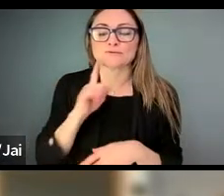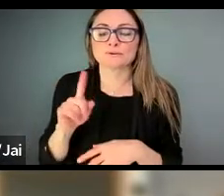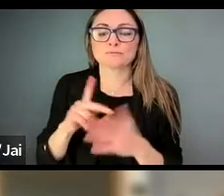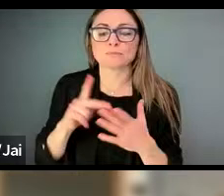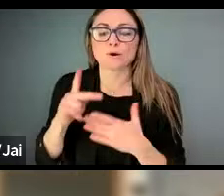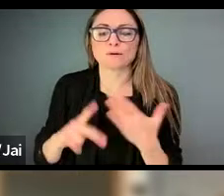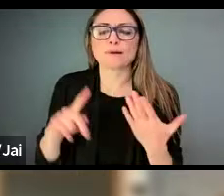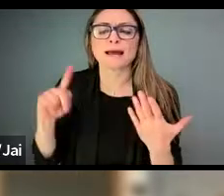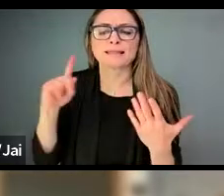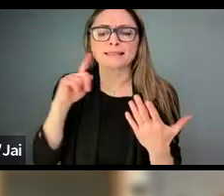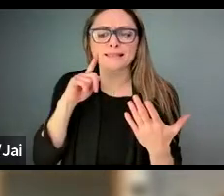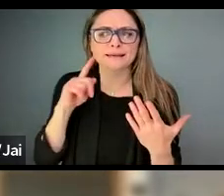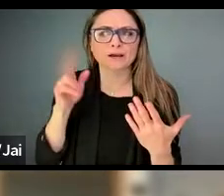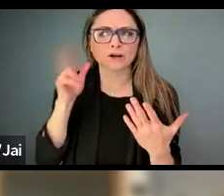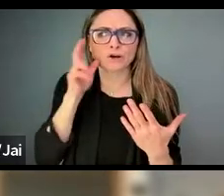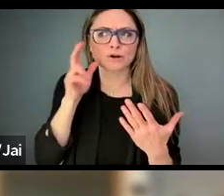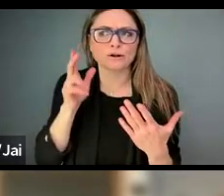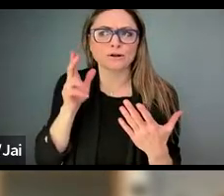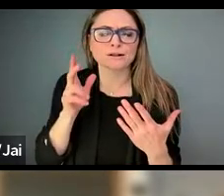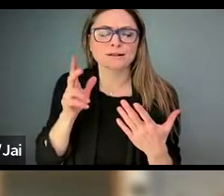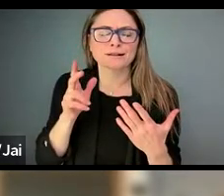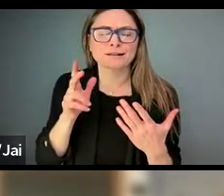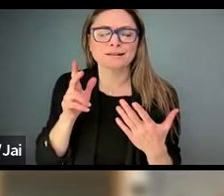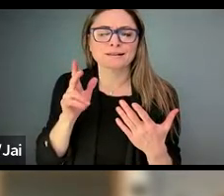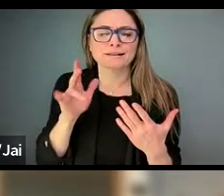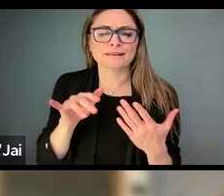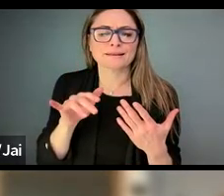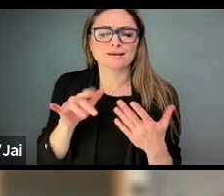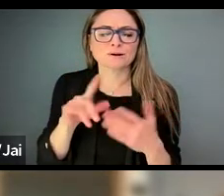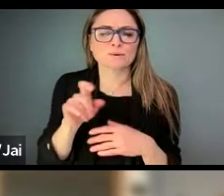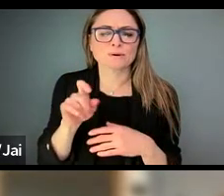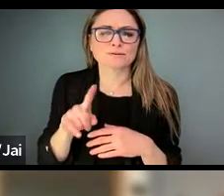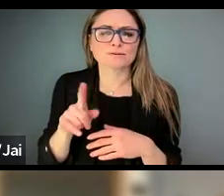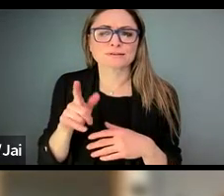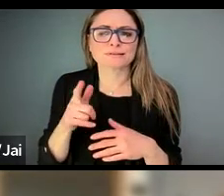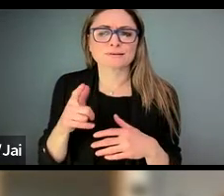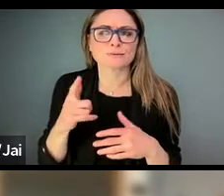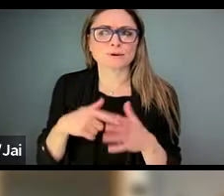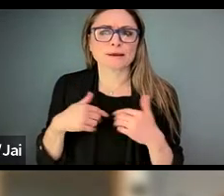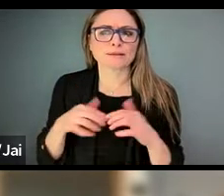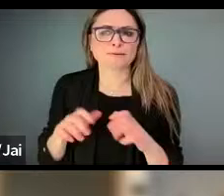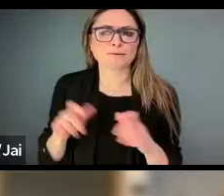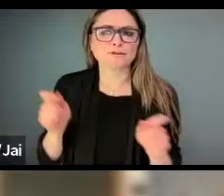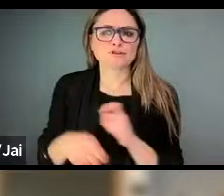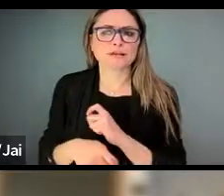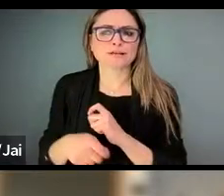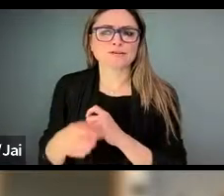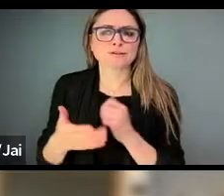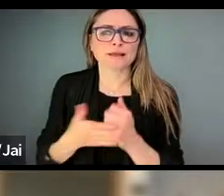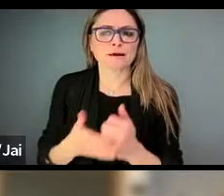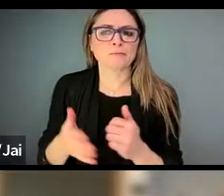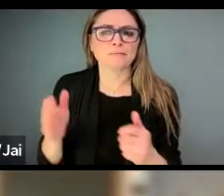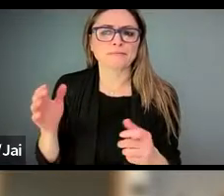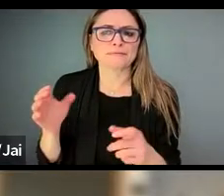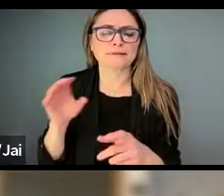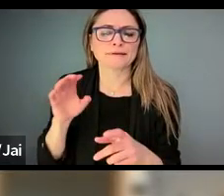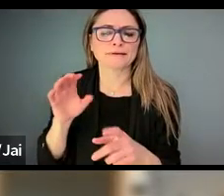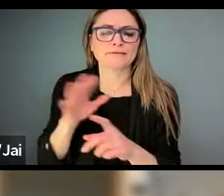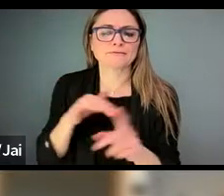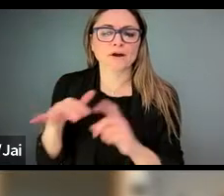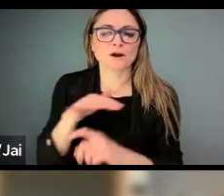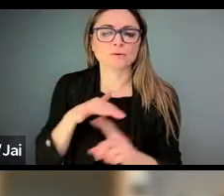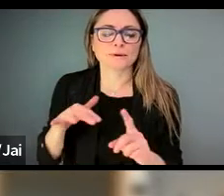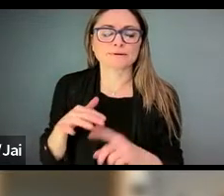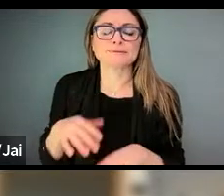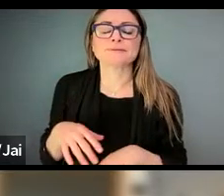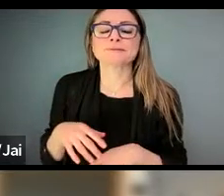heard the question, what are you doing change to help the environment? Maybe, is that paraphrase? And one of the things we're working